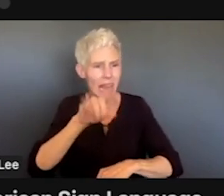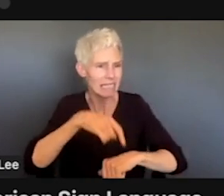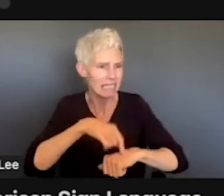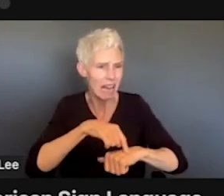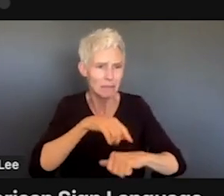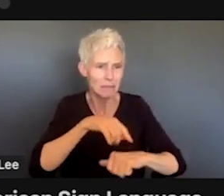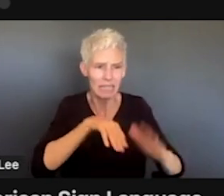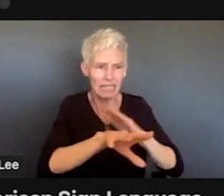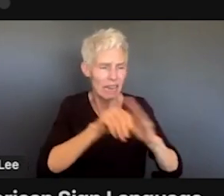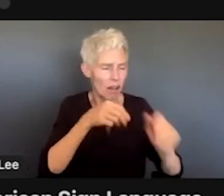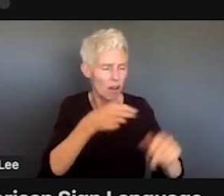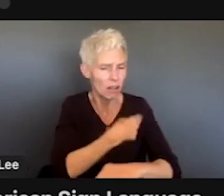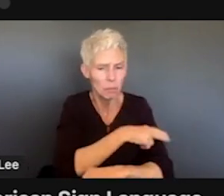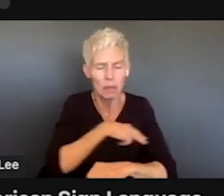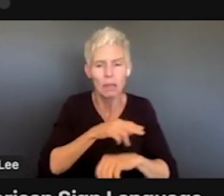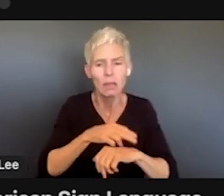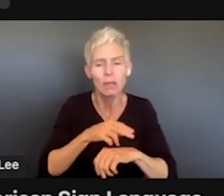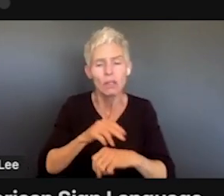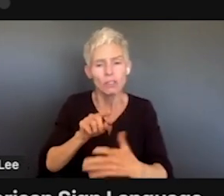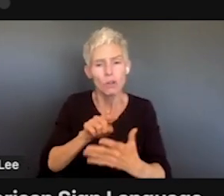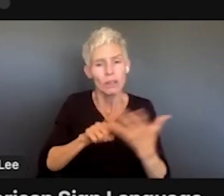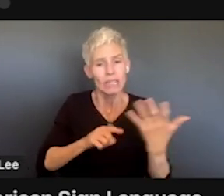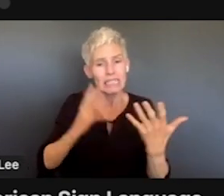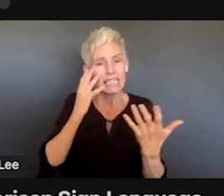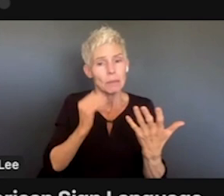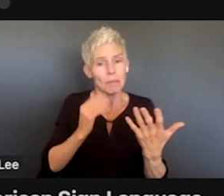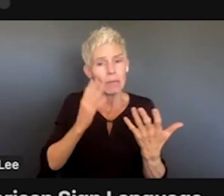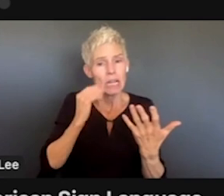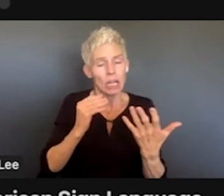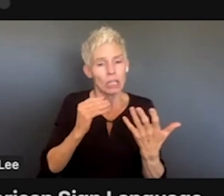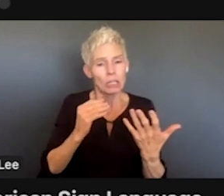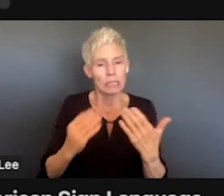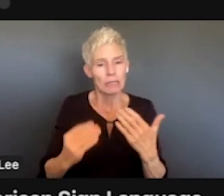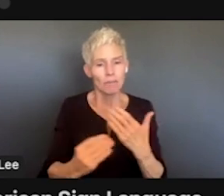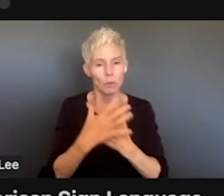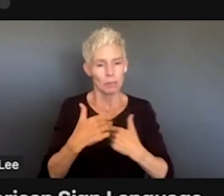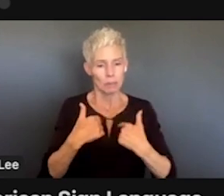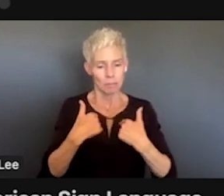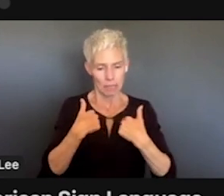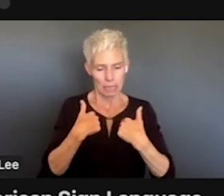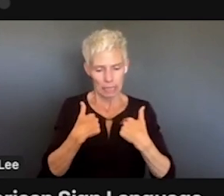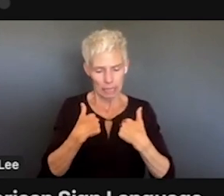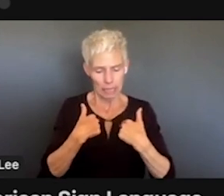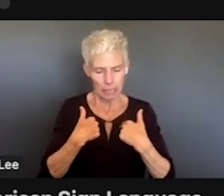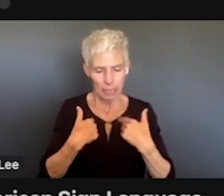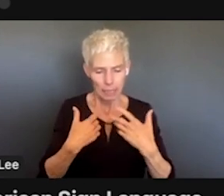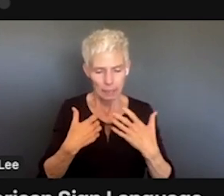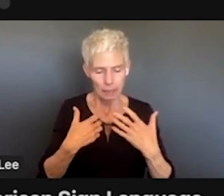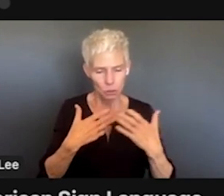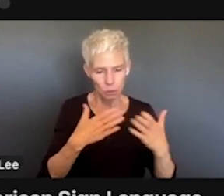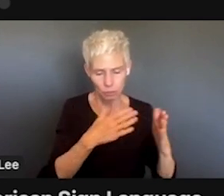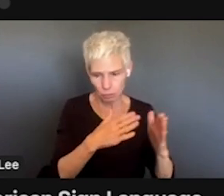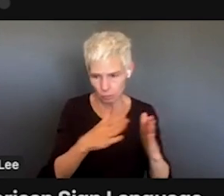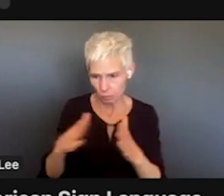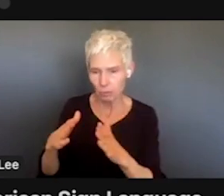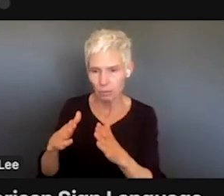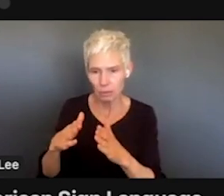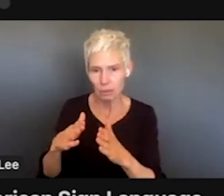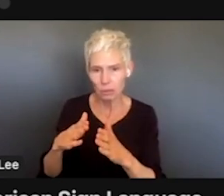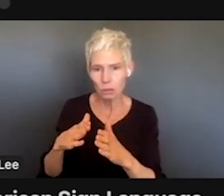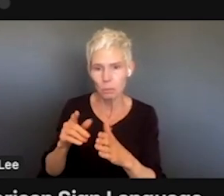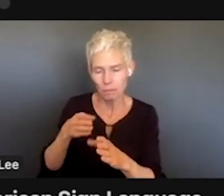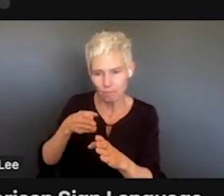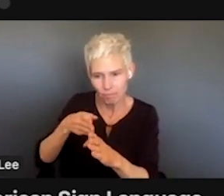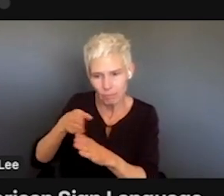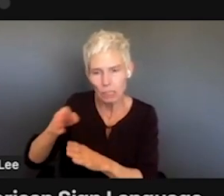so all those experiences probably pushed me in the direction of going into psychiatry and trying to